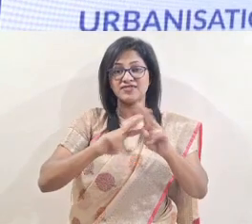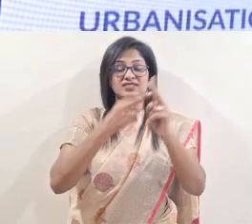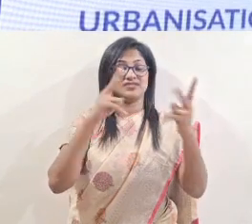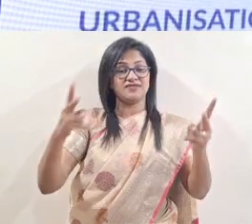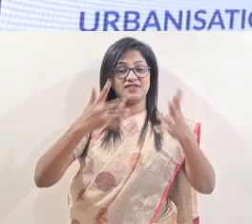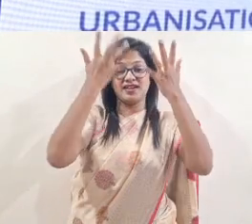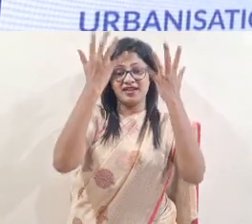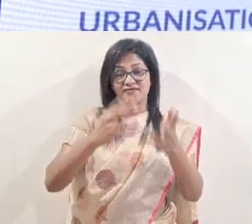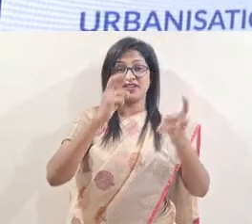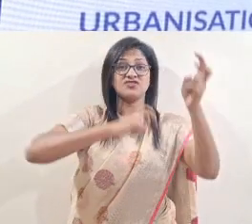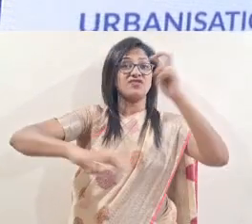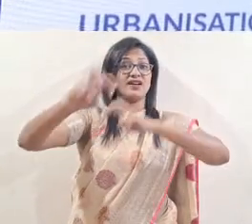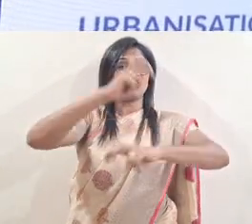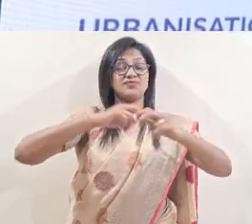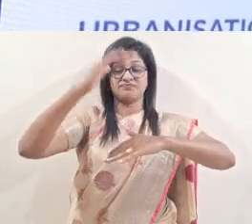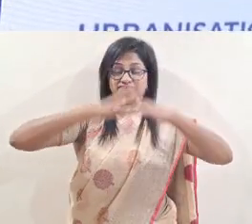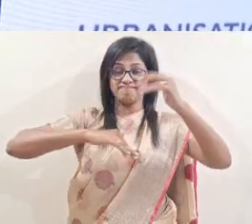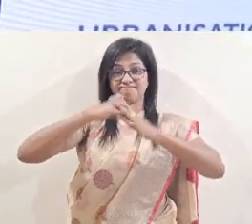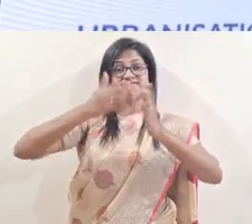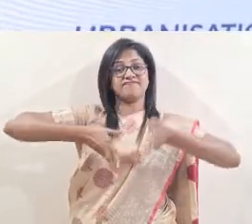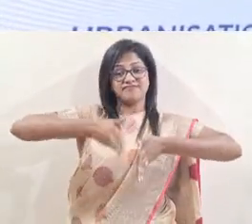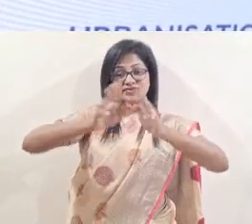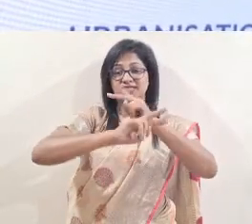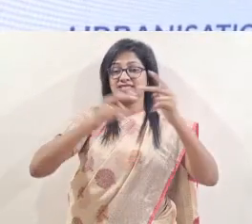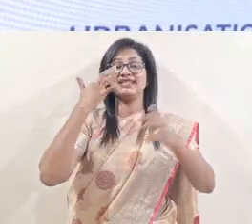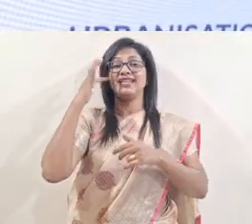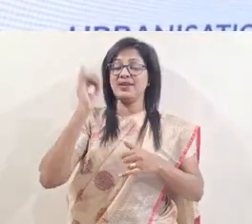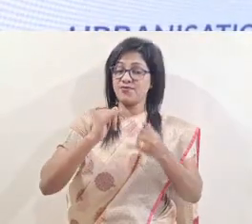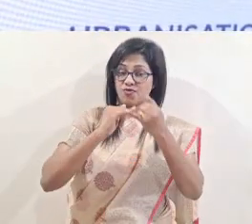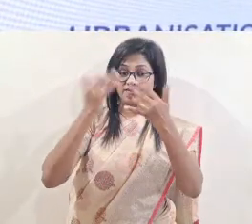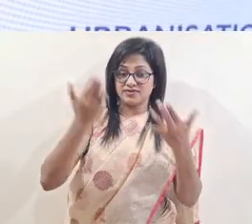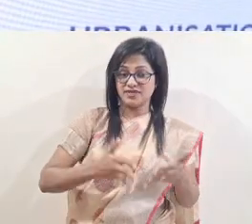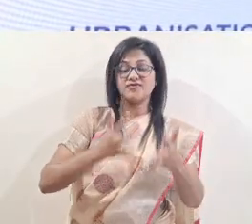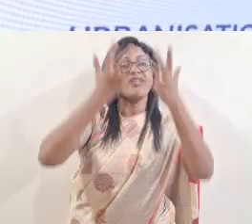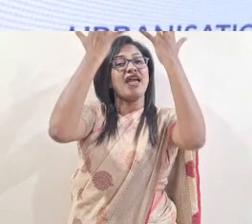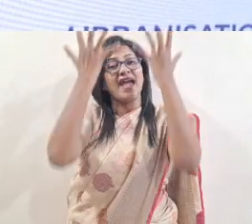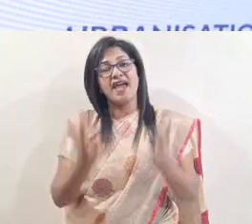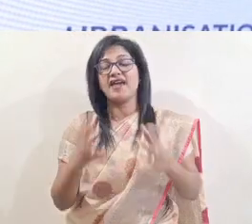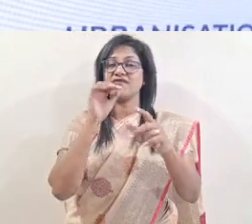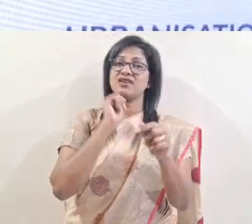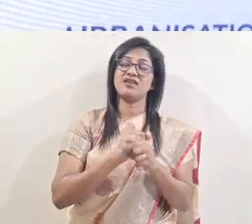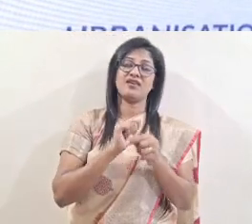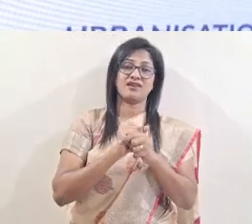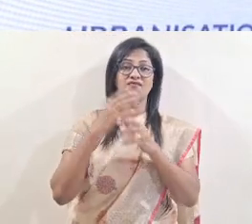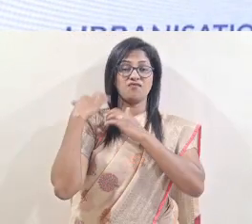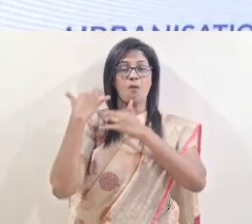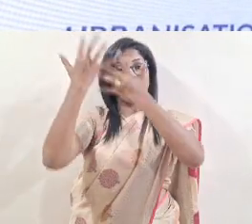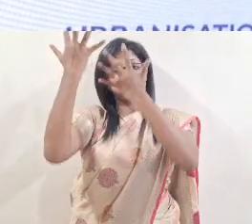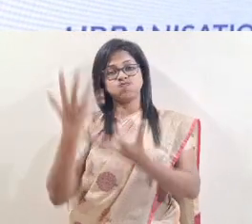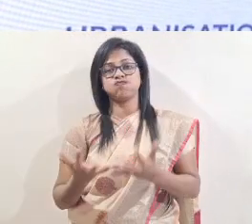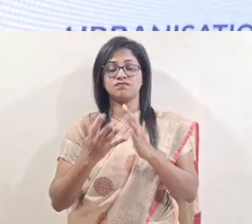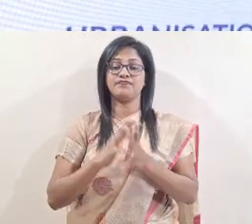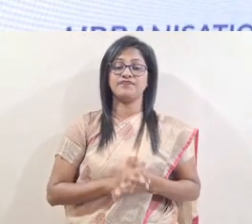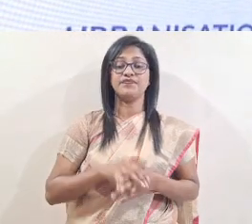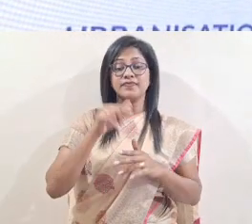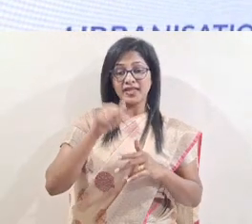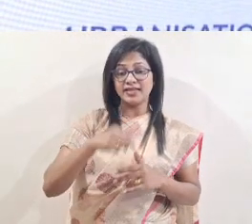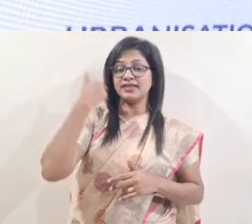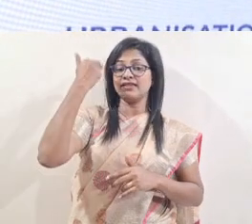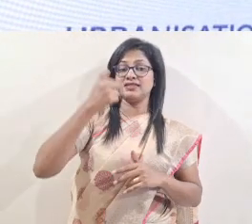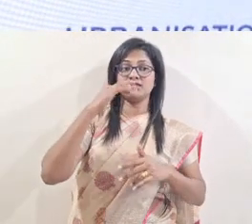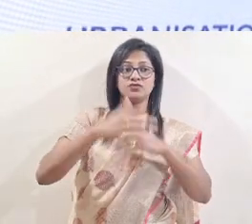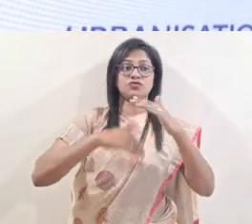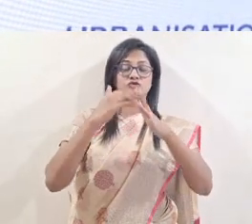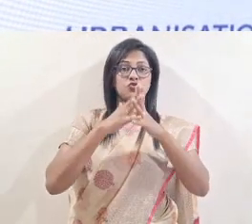the critical infrastructure services also being overly burdened. Now, therefore, there has been a growing impetus in the last few